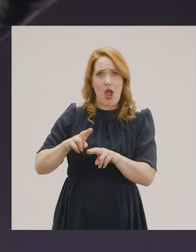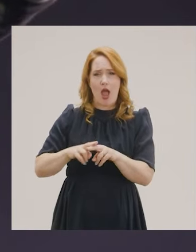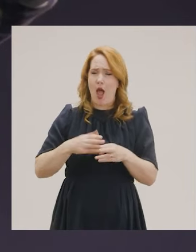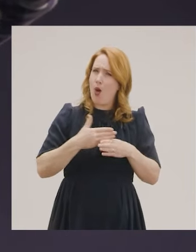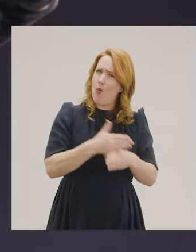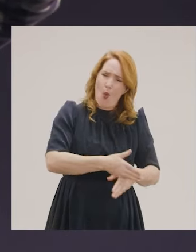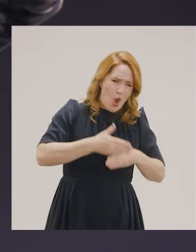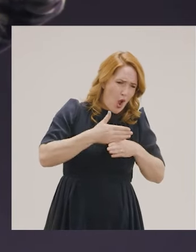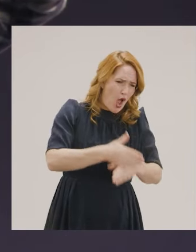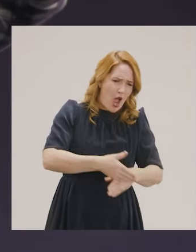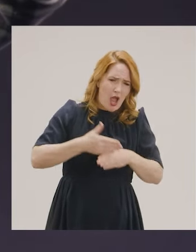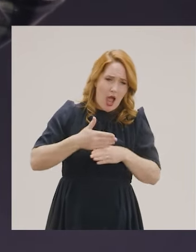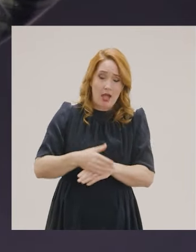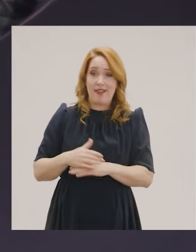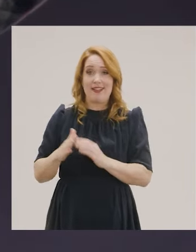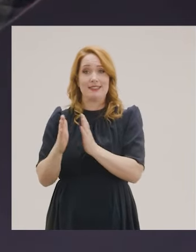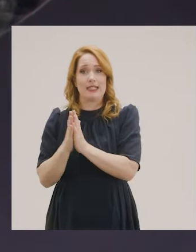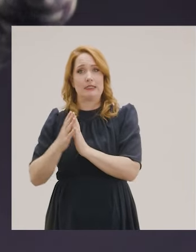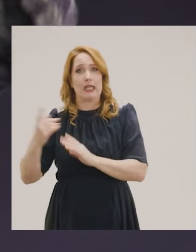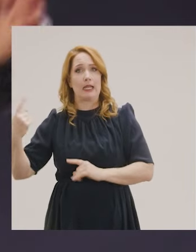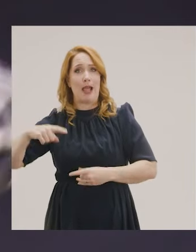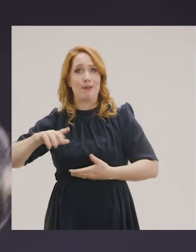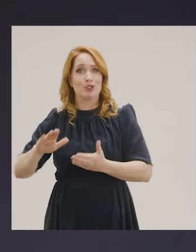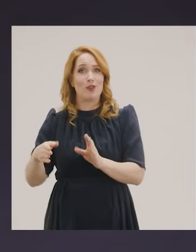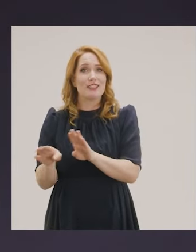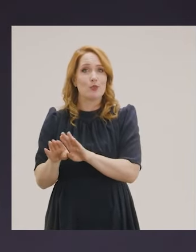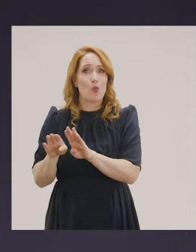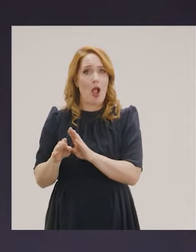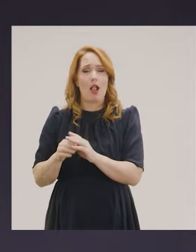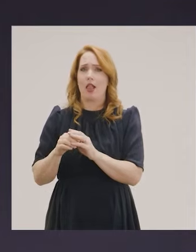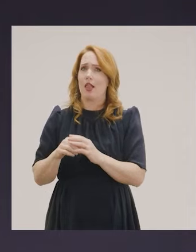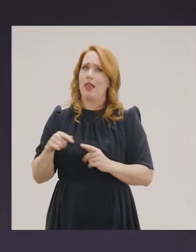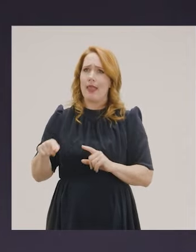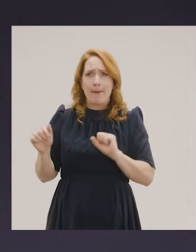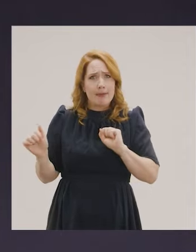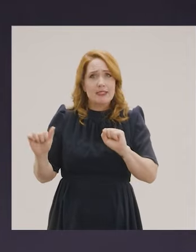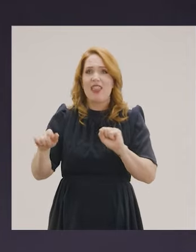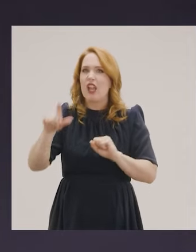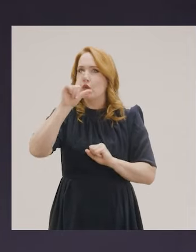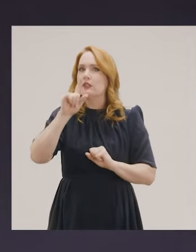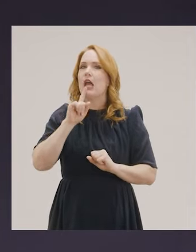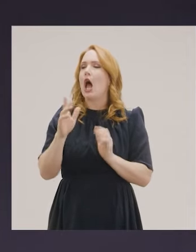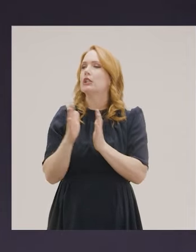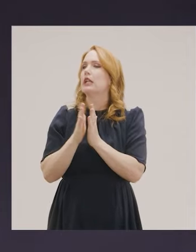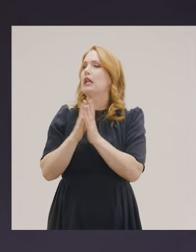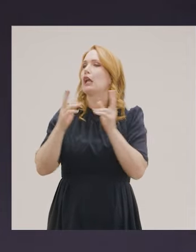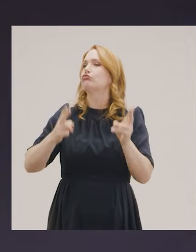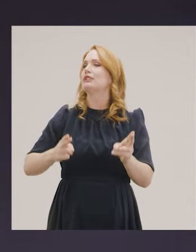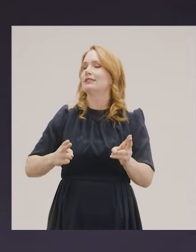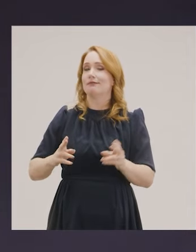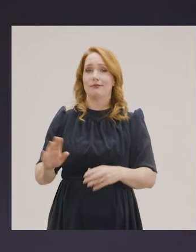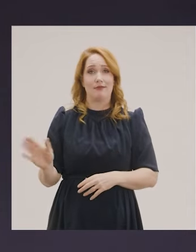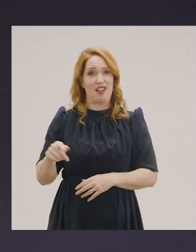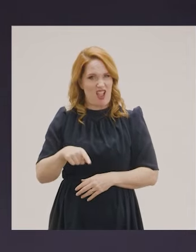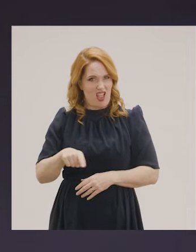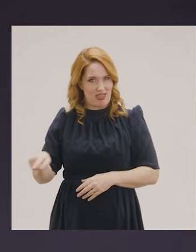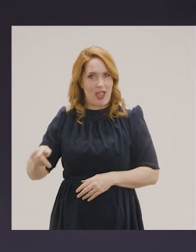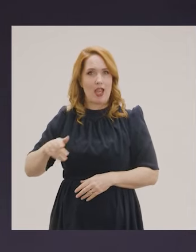saying, "Oh, it's my day of rest." But we have multiple people that come and say, "I'm going to serve, I'm going to